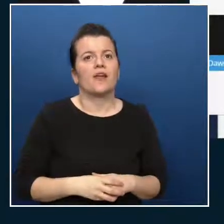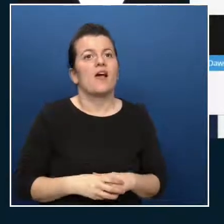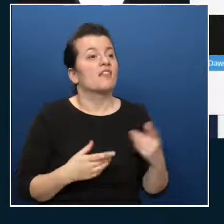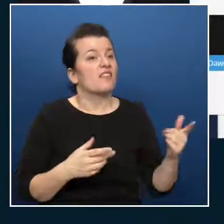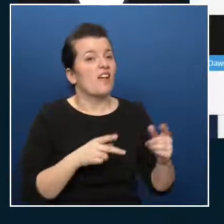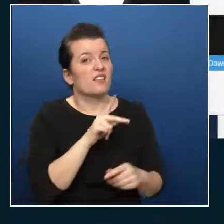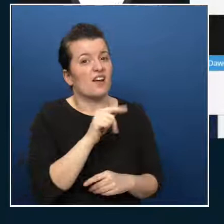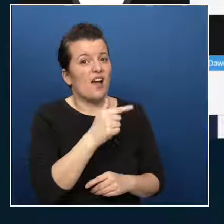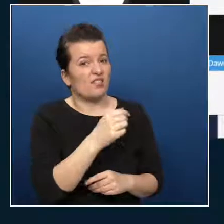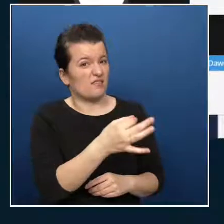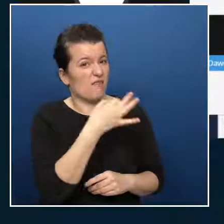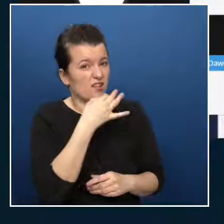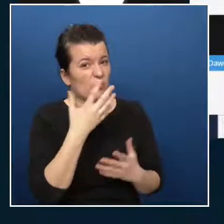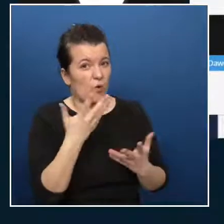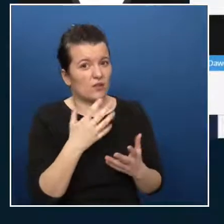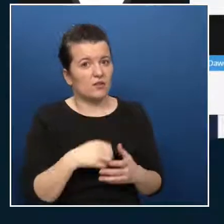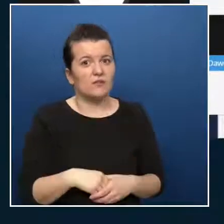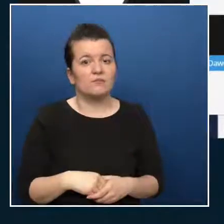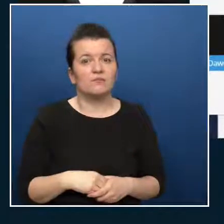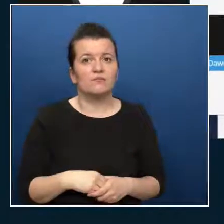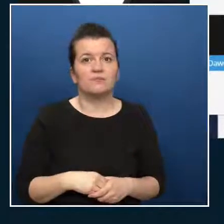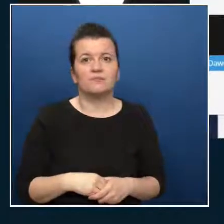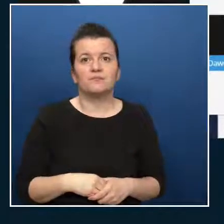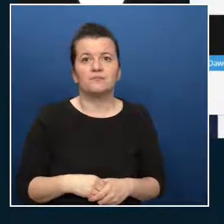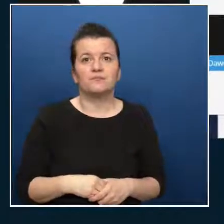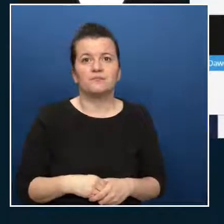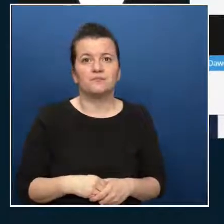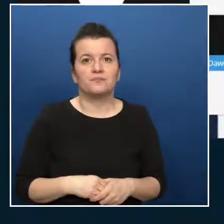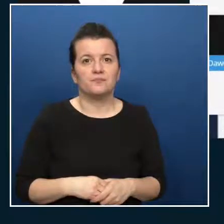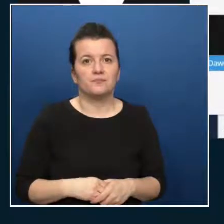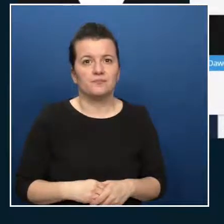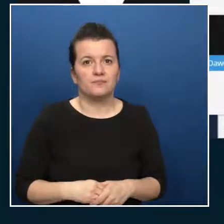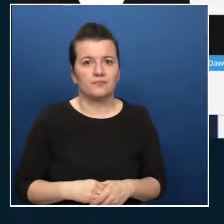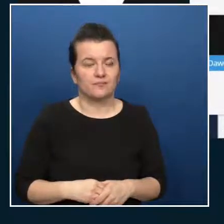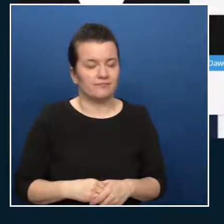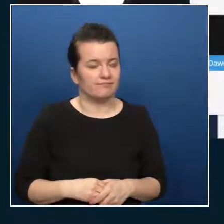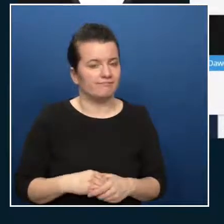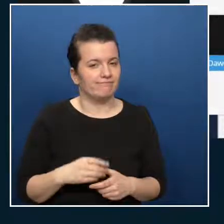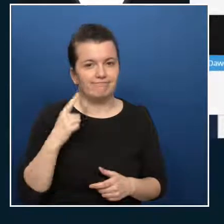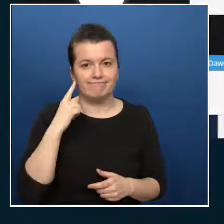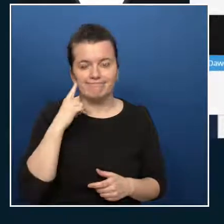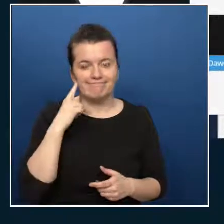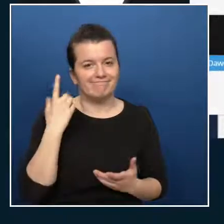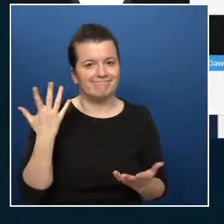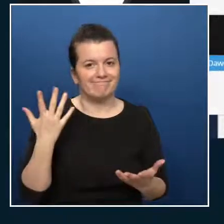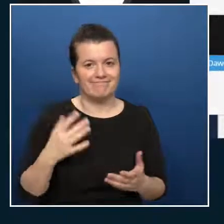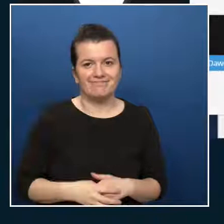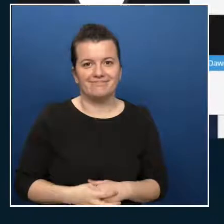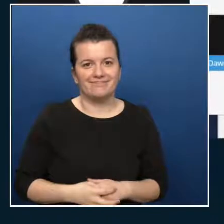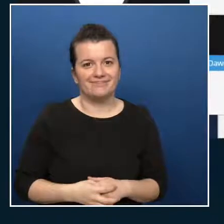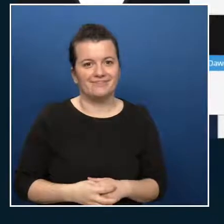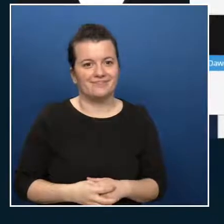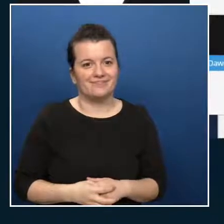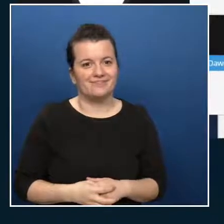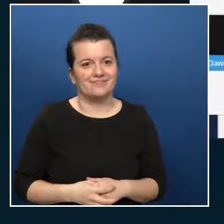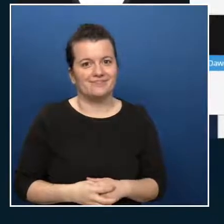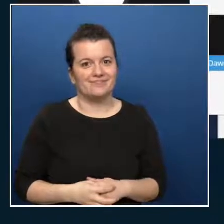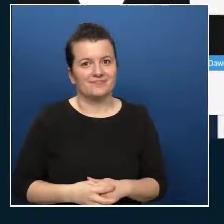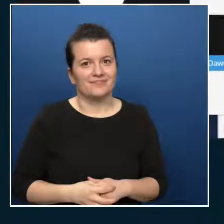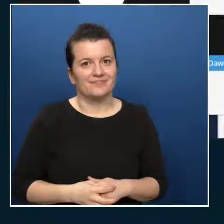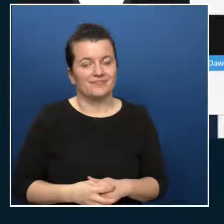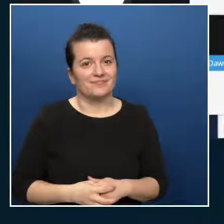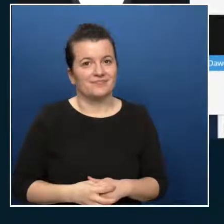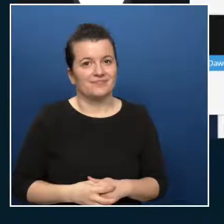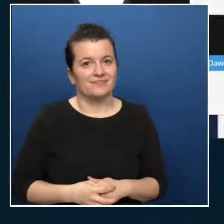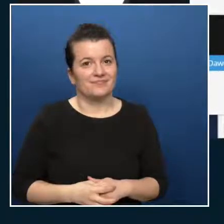Dawood, what exactly, how are you going to deploy this application? And I was like, okay, Kathy, I think this is a great question you